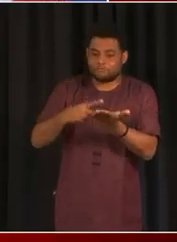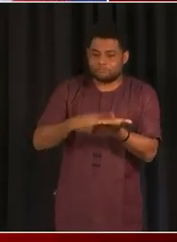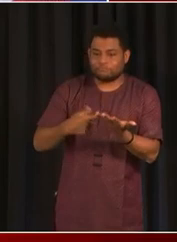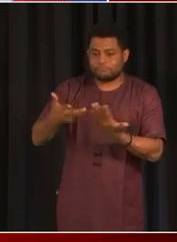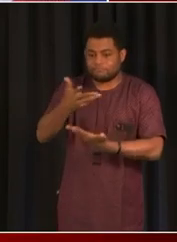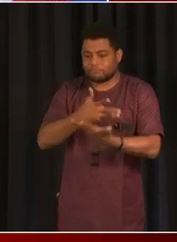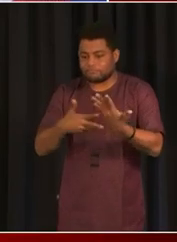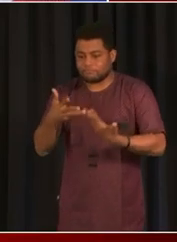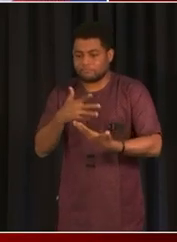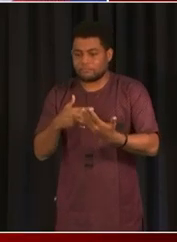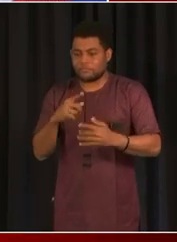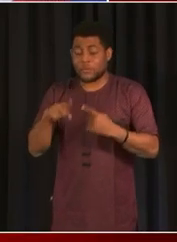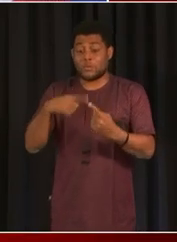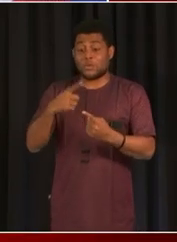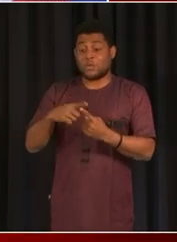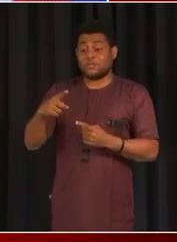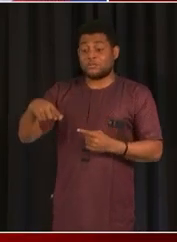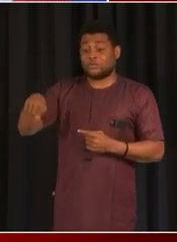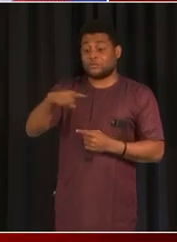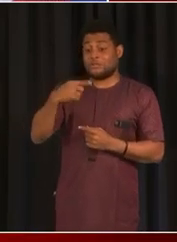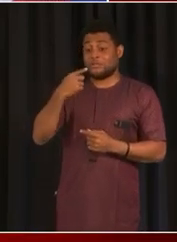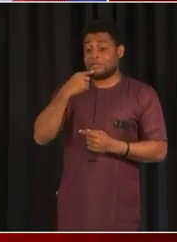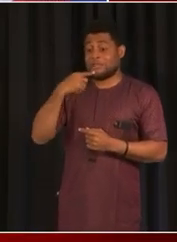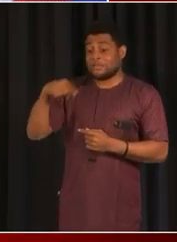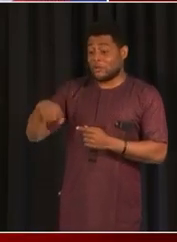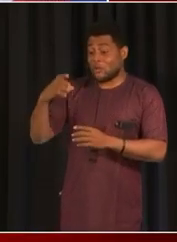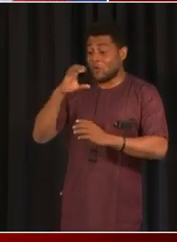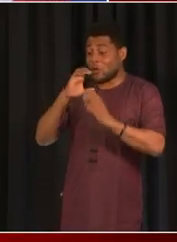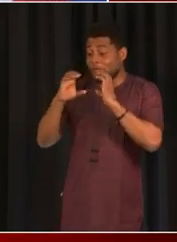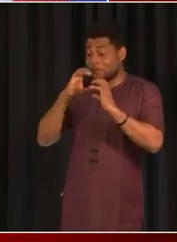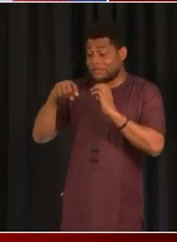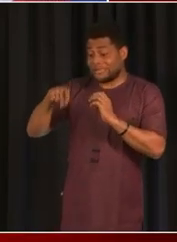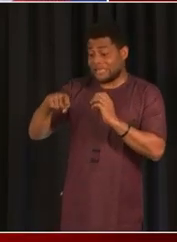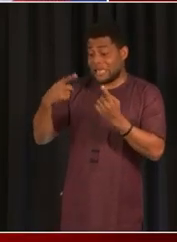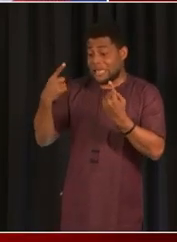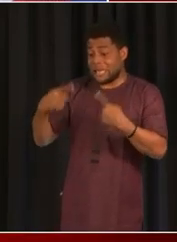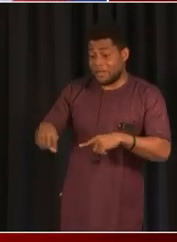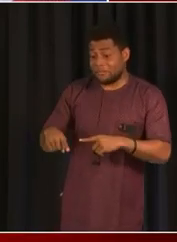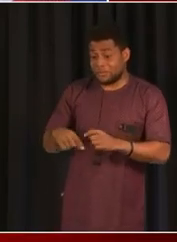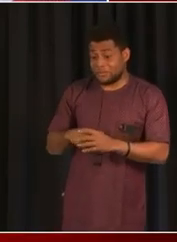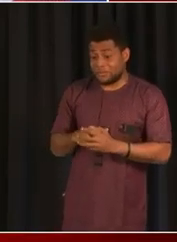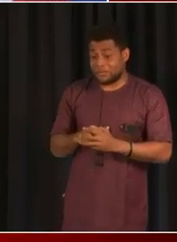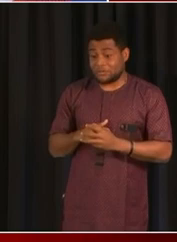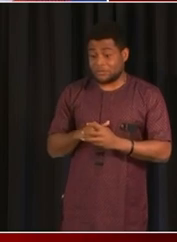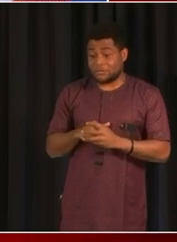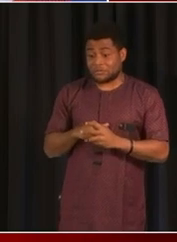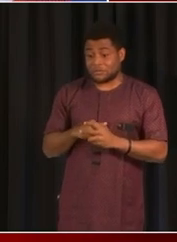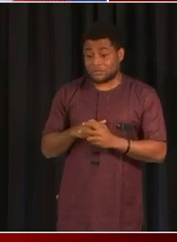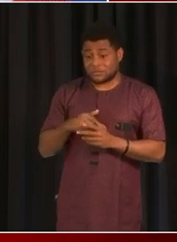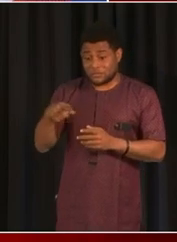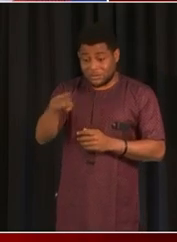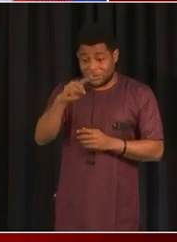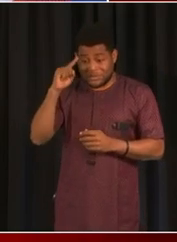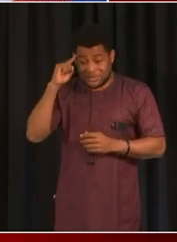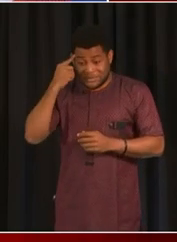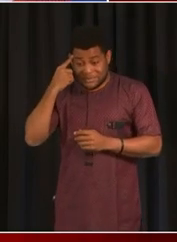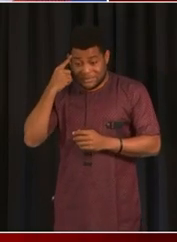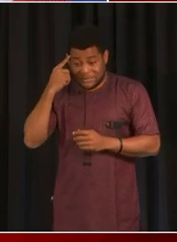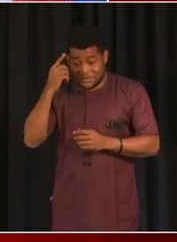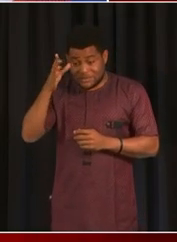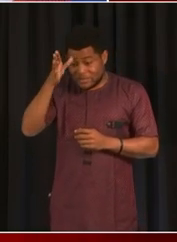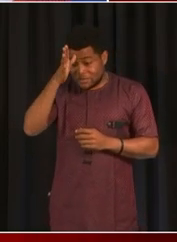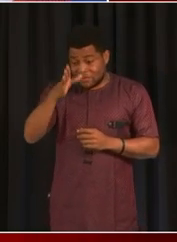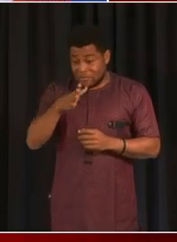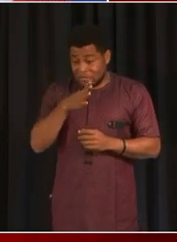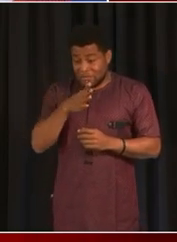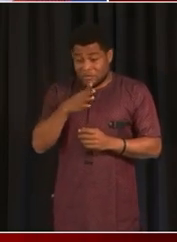just to make sure, when you say this conversation that needs to happen, do you have any indication that parents don't want their kids tested,